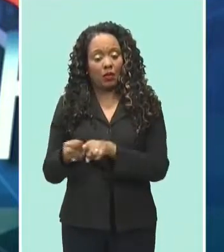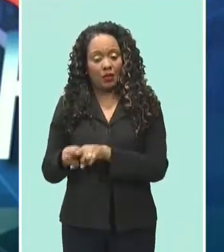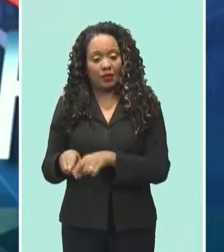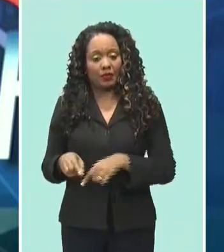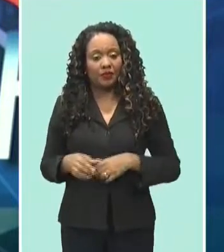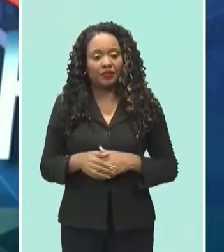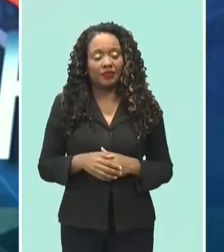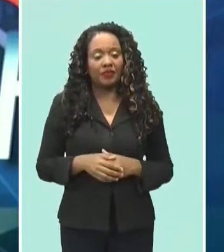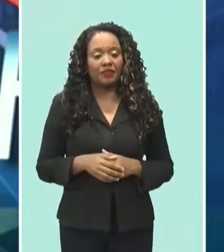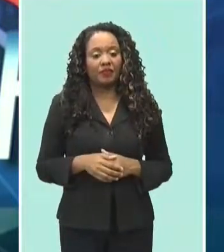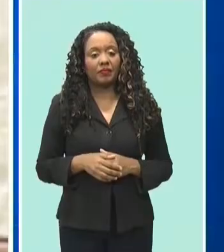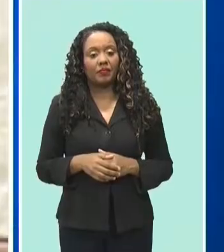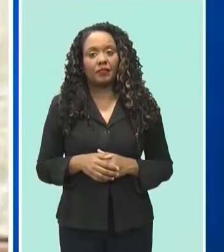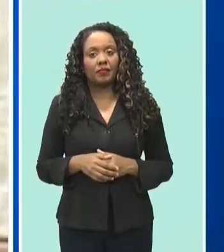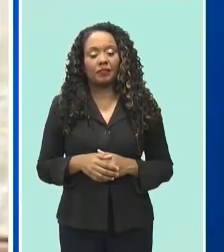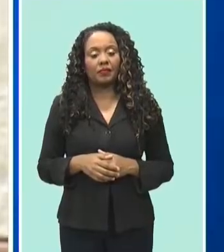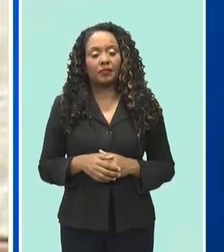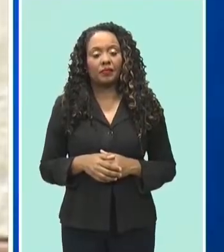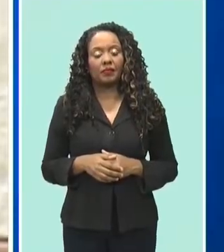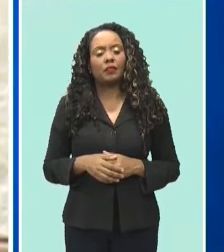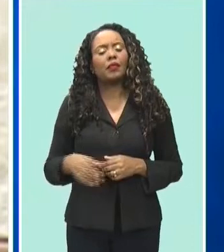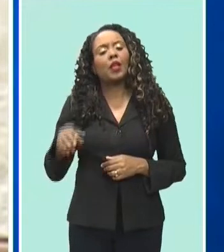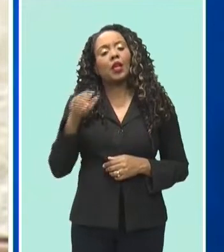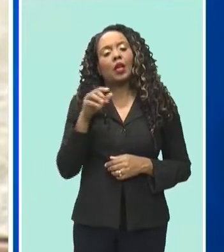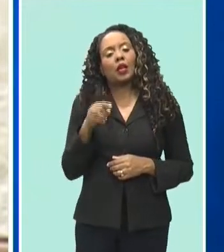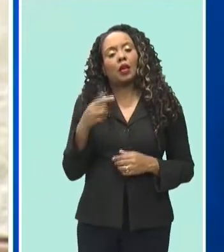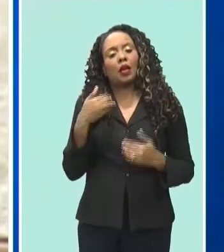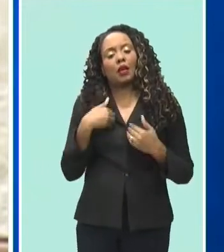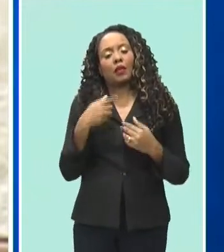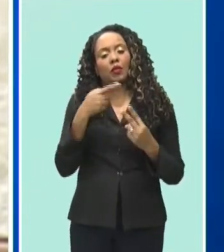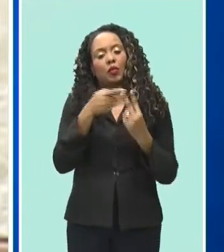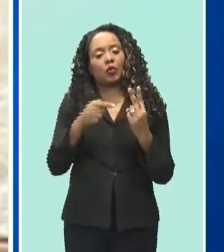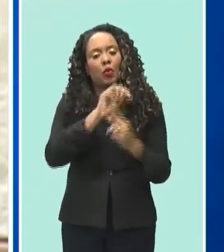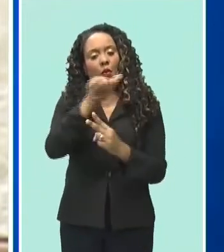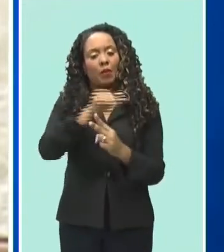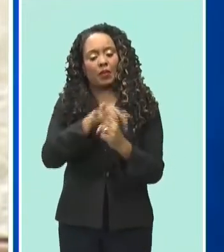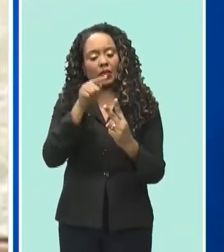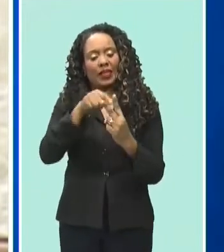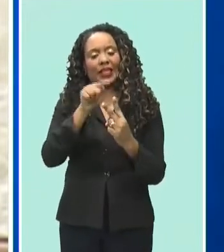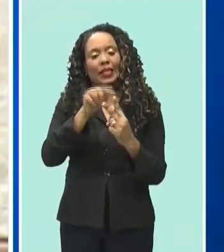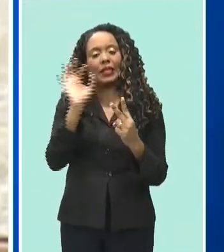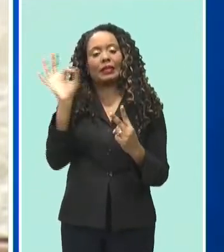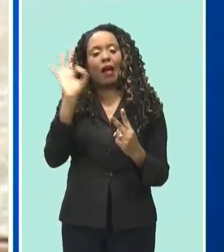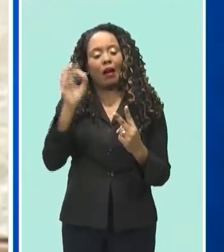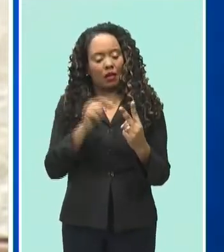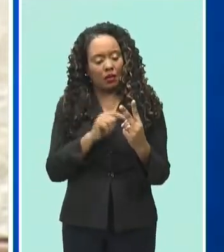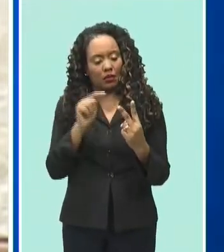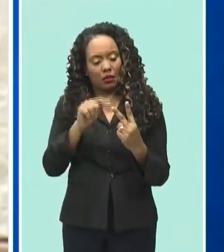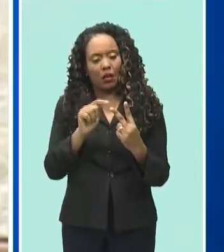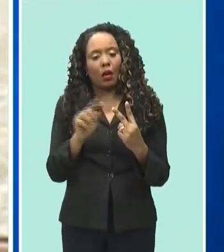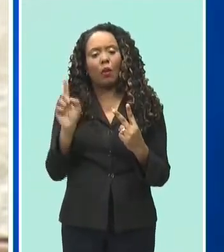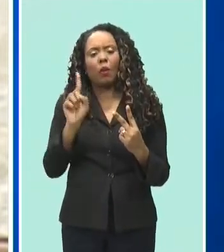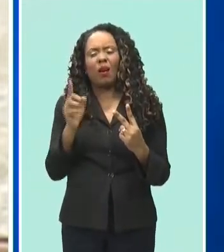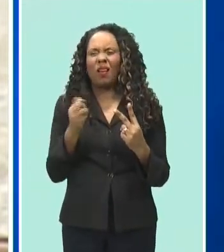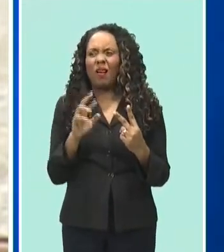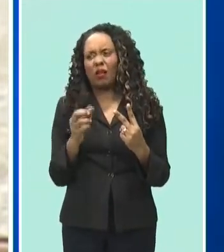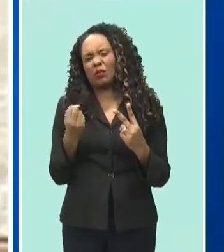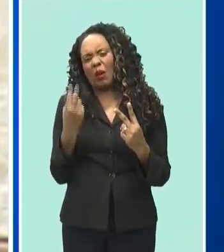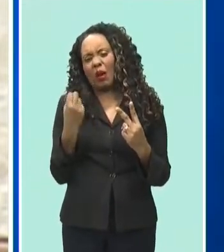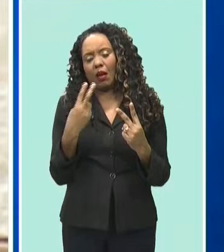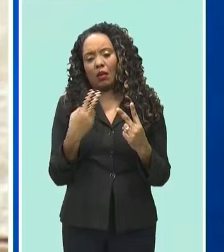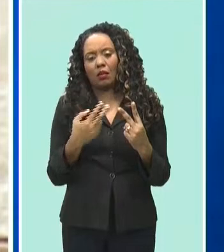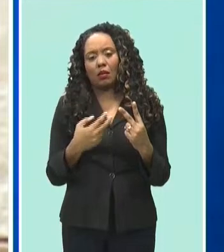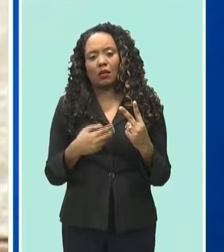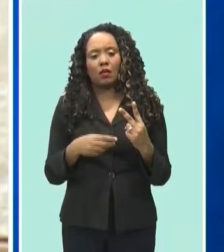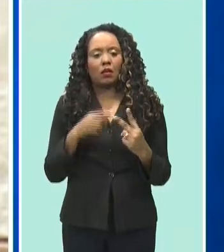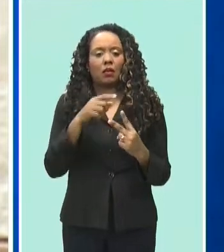introduced. You are given 2 appointments, a 9 o'clock and a 2 o'clock appointment or a 1 o'clock appointment. So 100 people have a